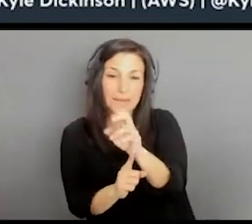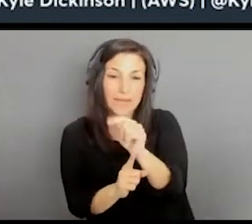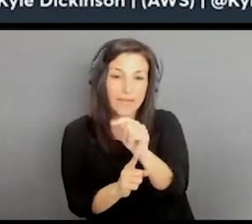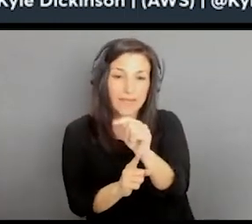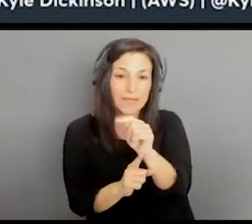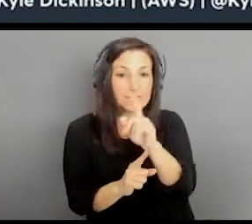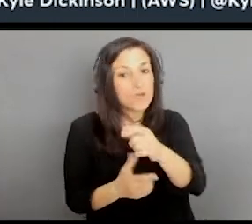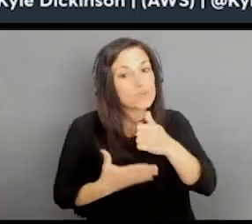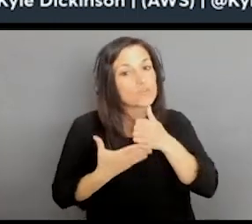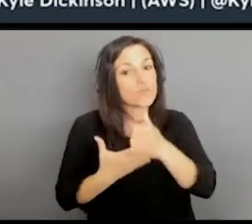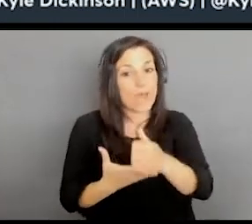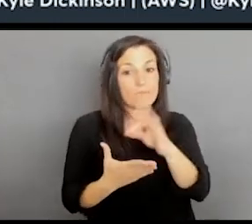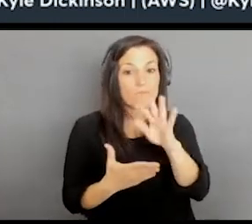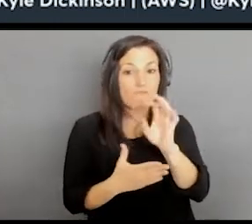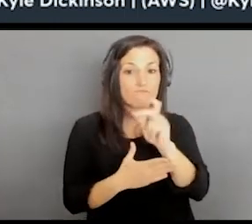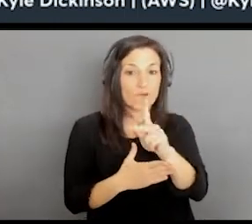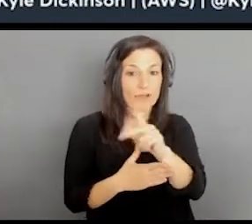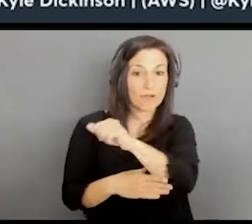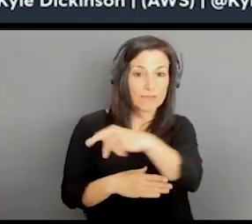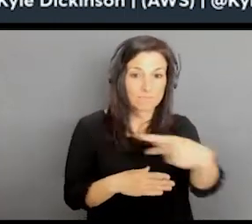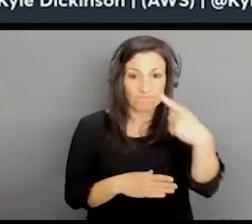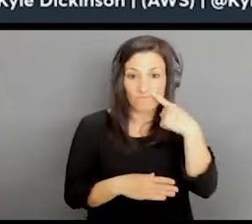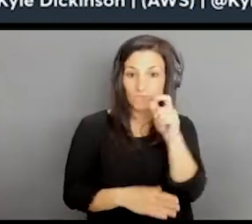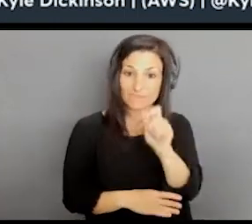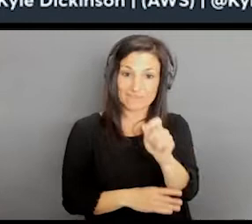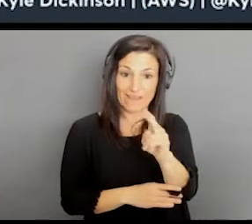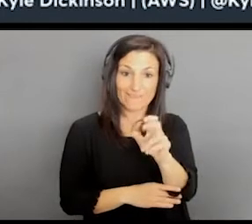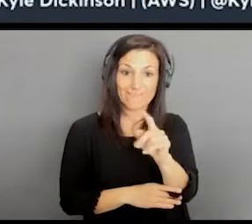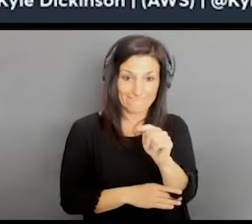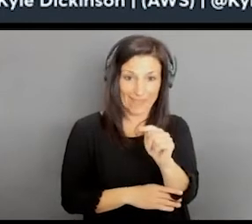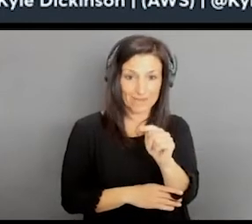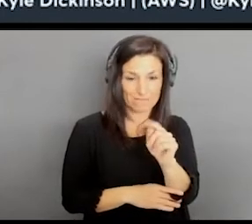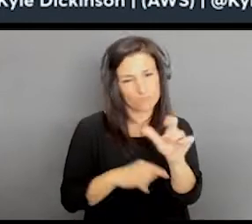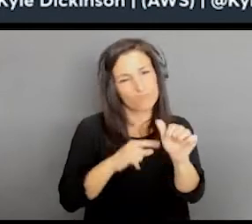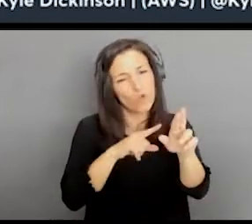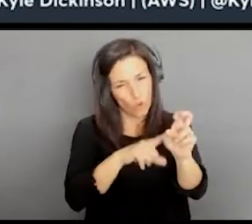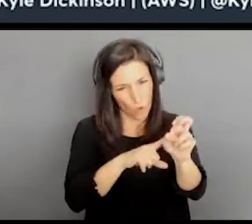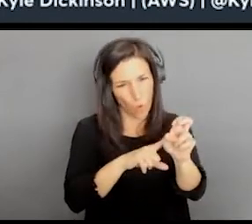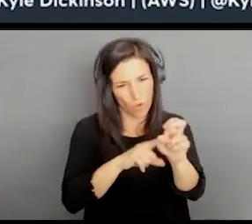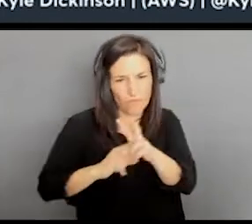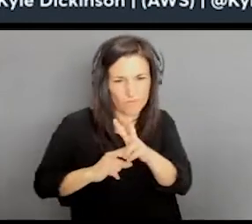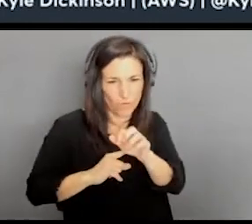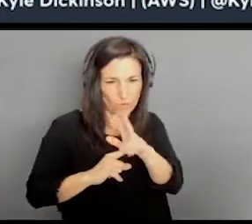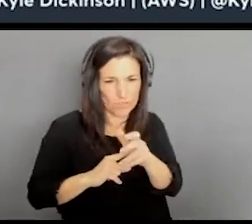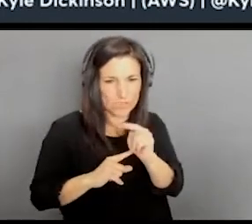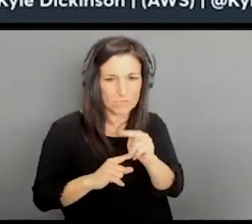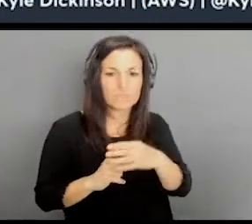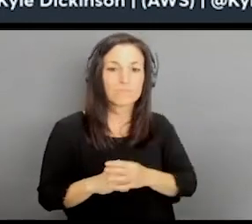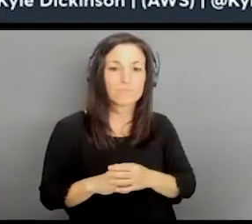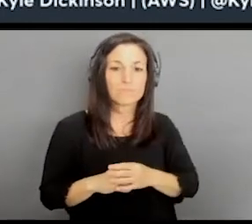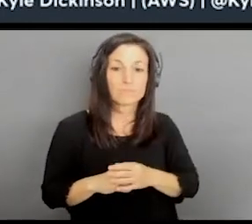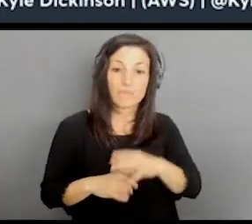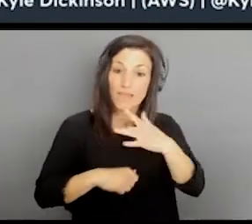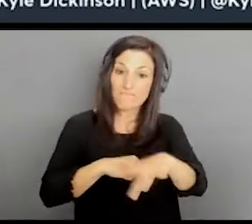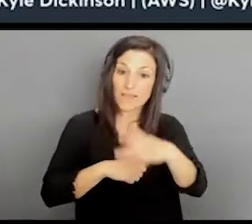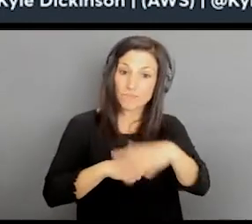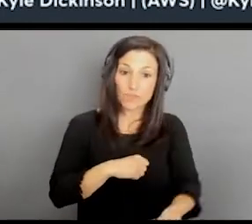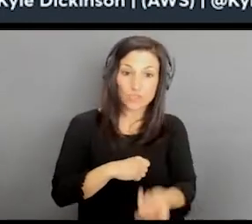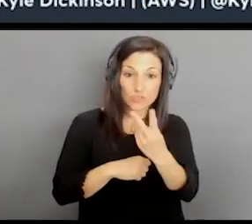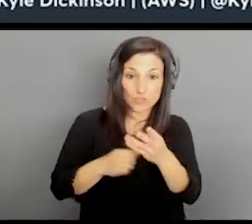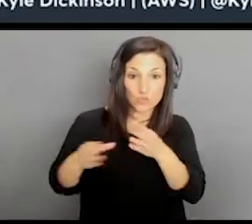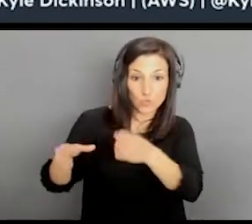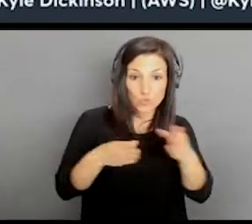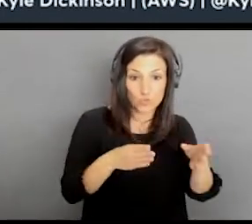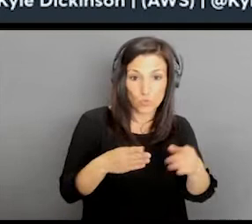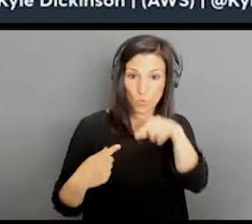Framework applications, to the .NET versions, .NET Core versions. So it's available in two modes. One is what you're seeing on the screen, which